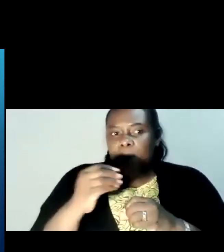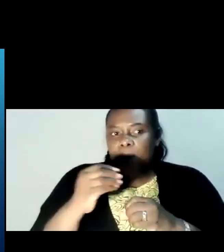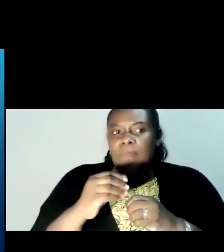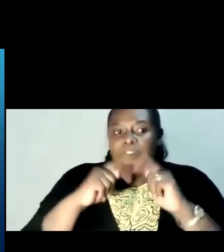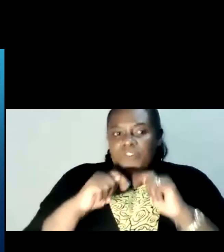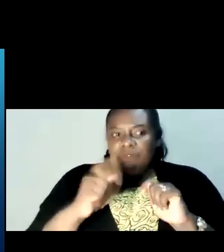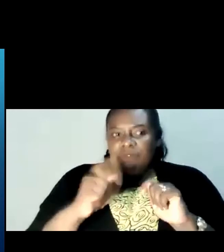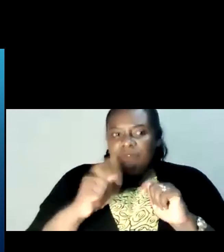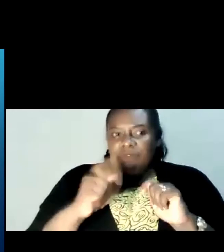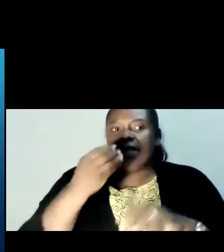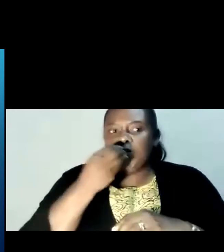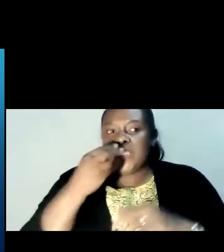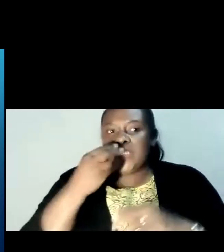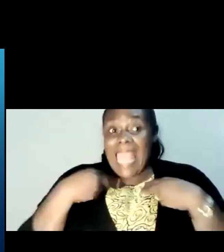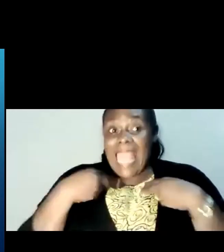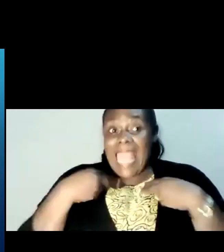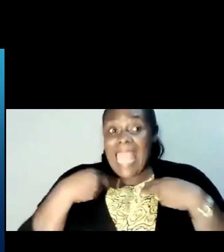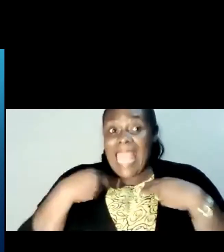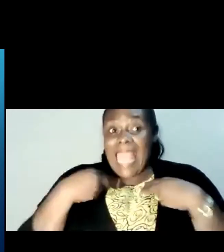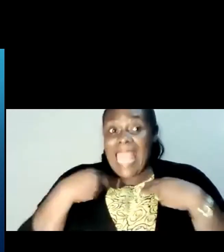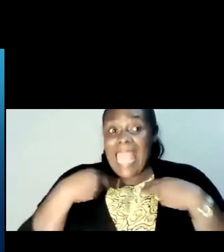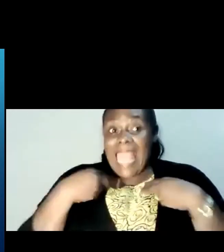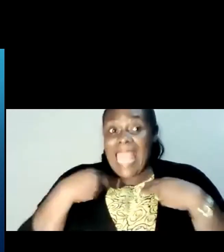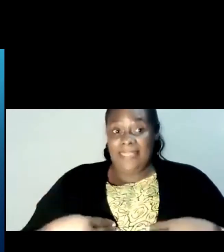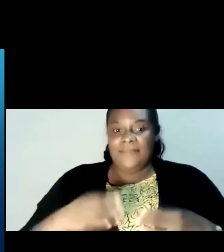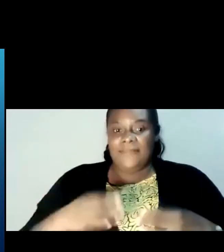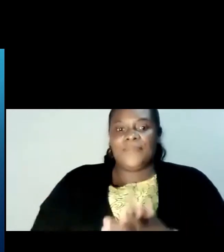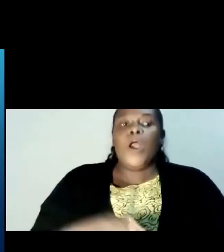Yes, drinking water before going to sleep is fine,